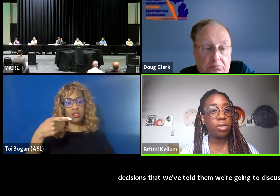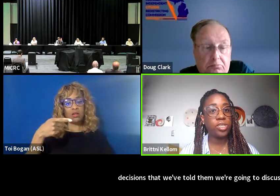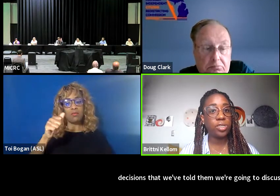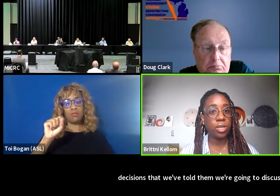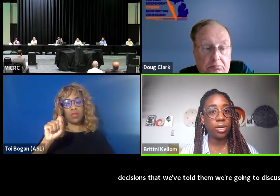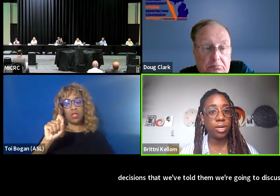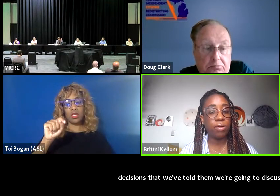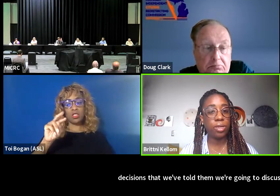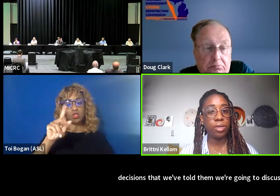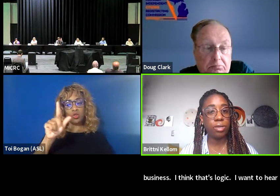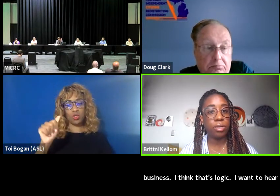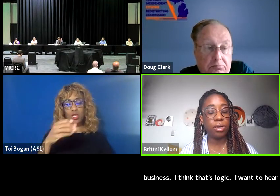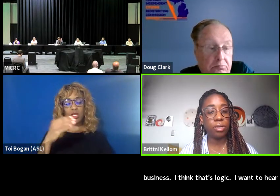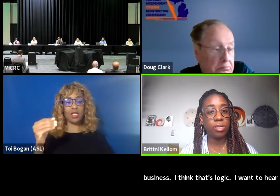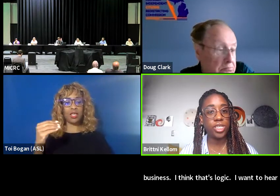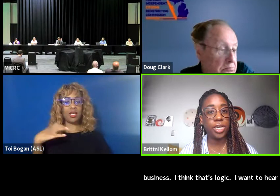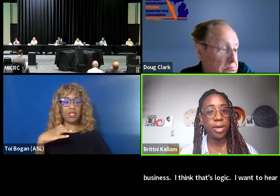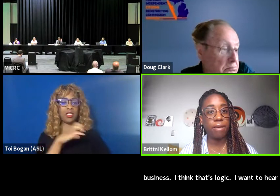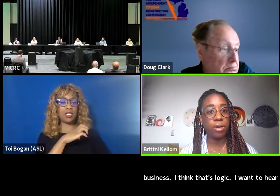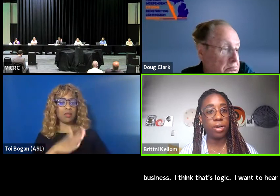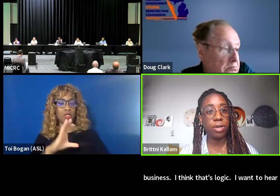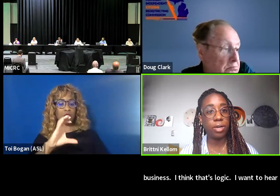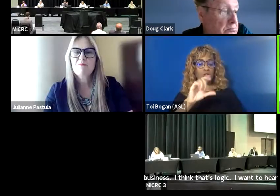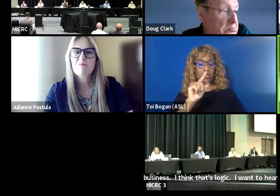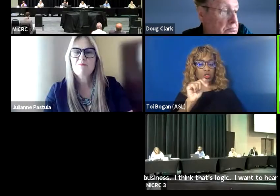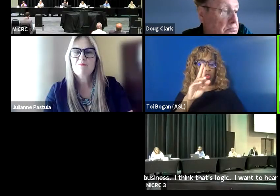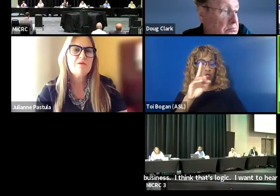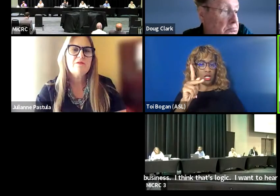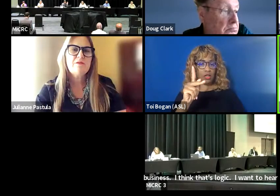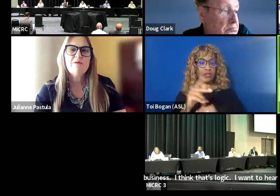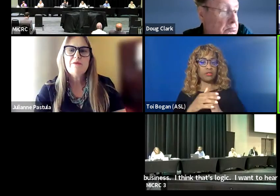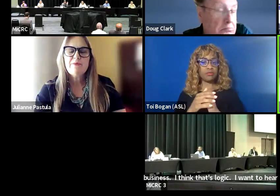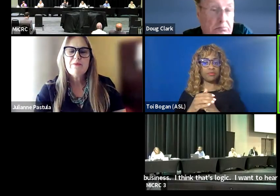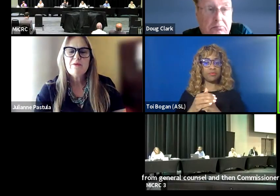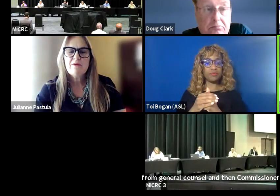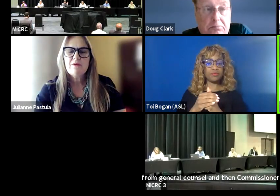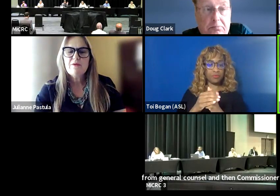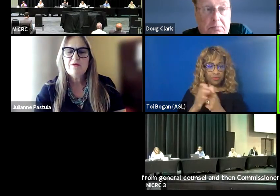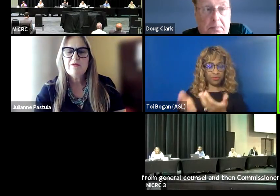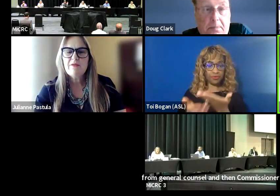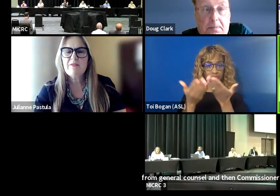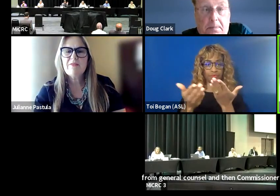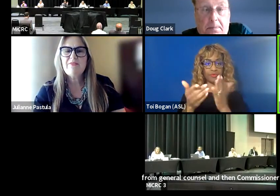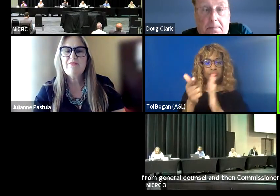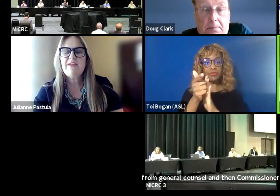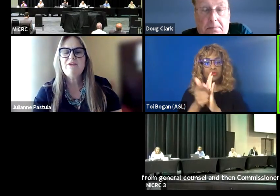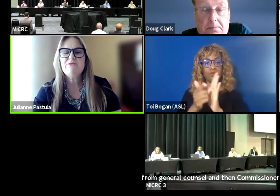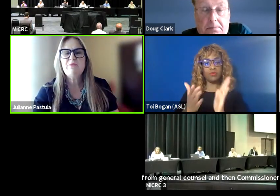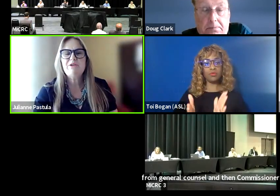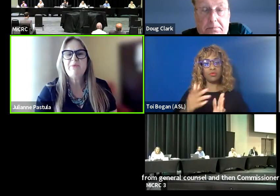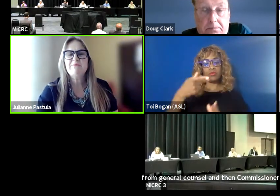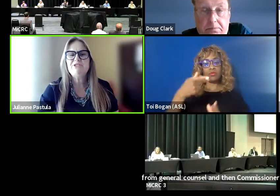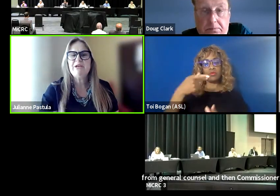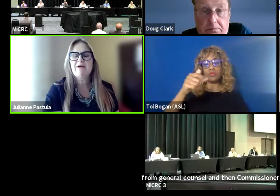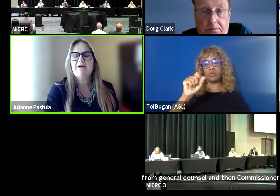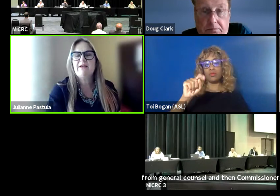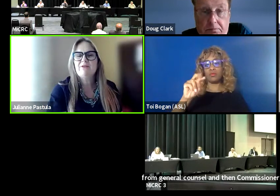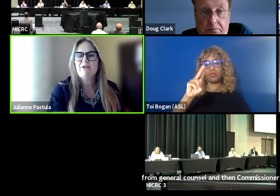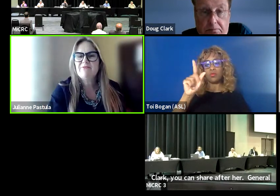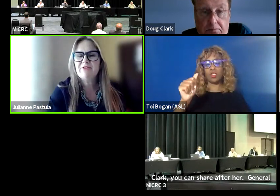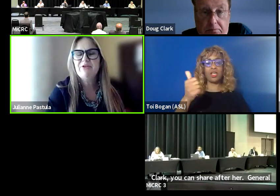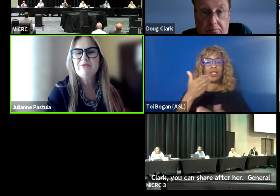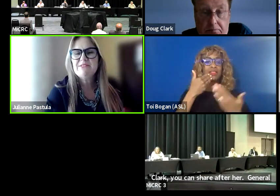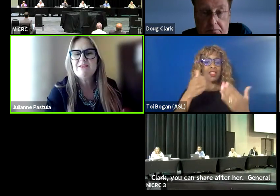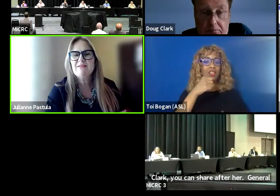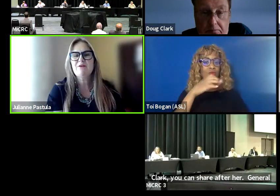then Commissioner Clark, you can share after her. General Counsel, you have the floor. Thank you so much, Madam Chair,